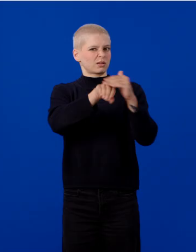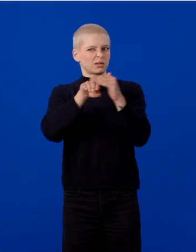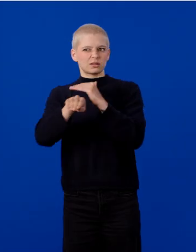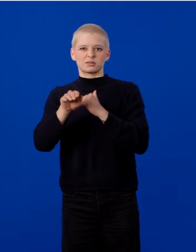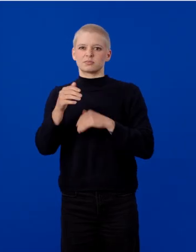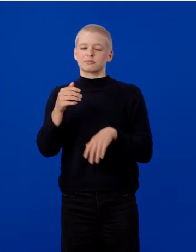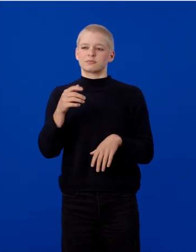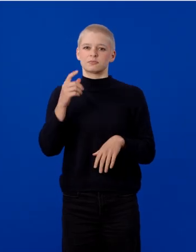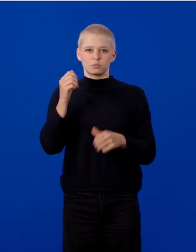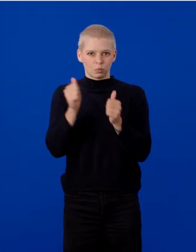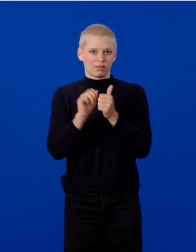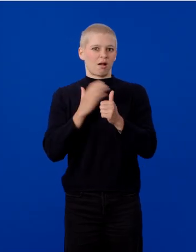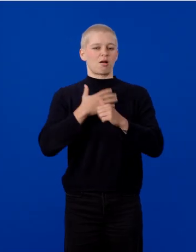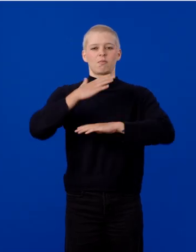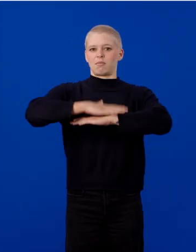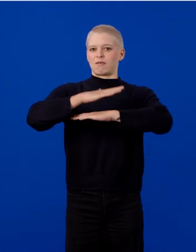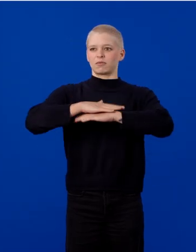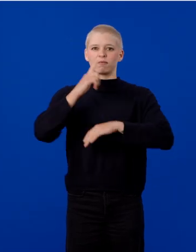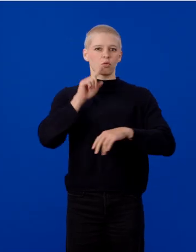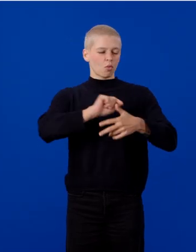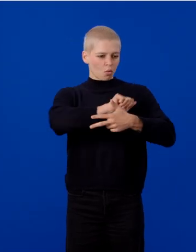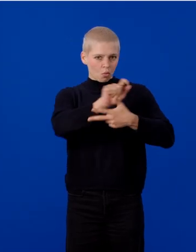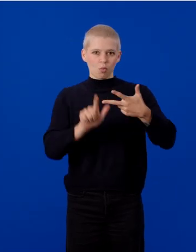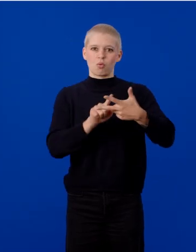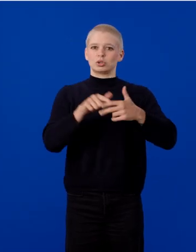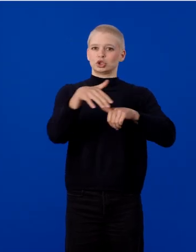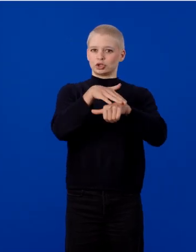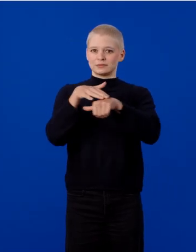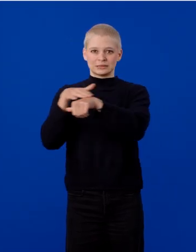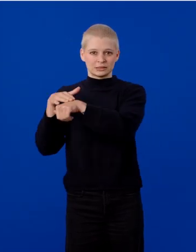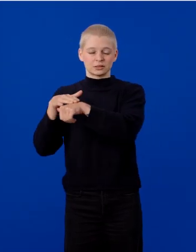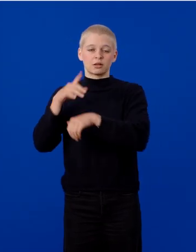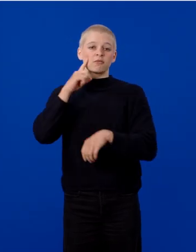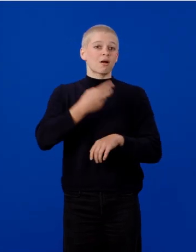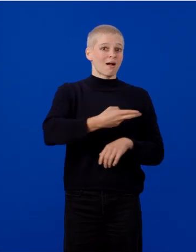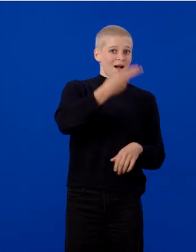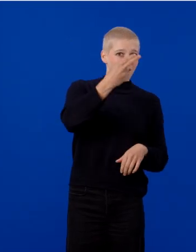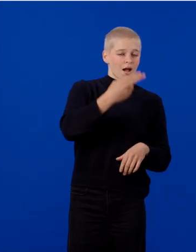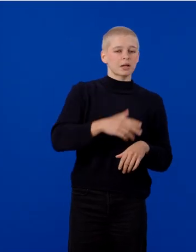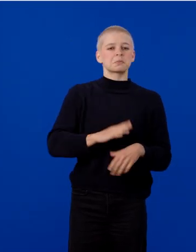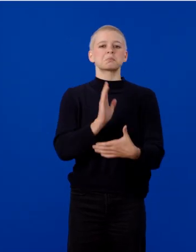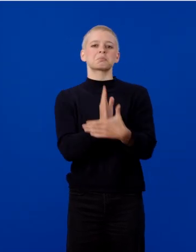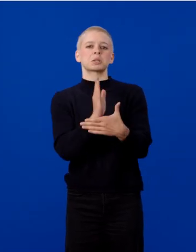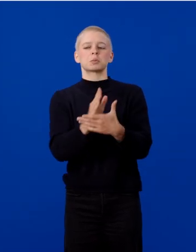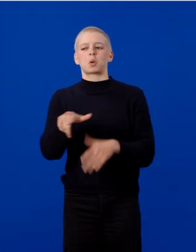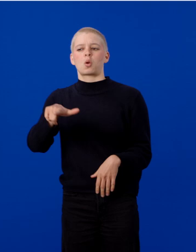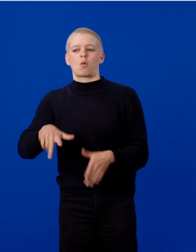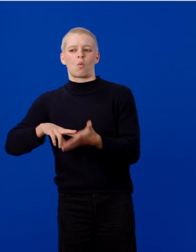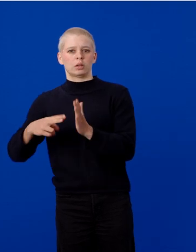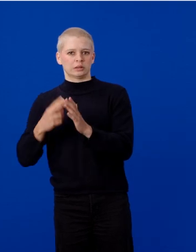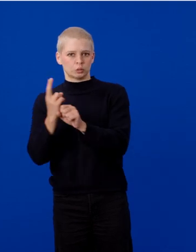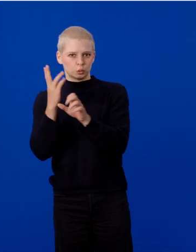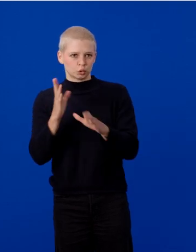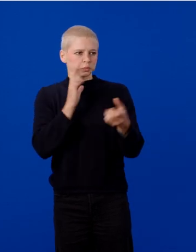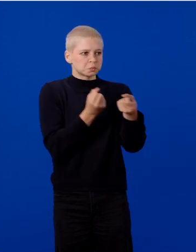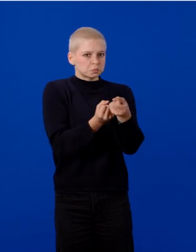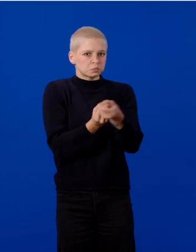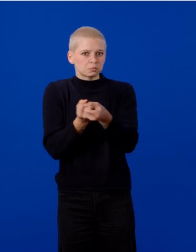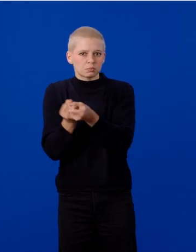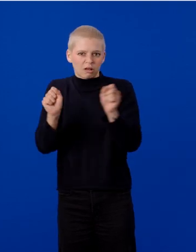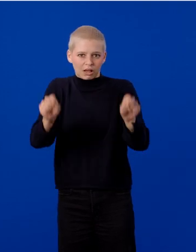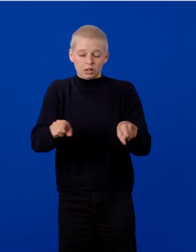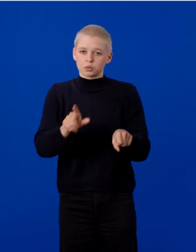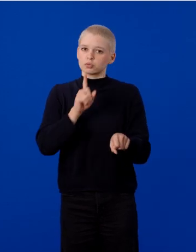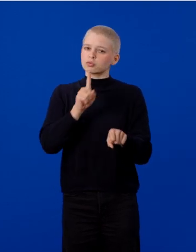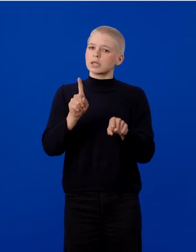3 surfaces and supports high, medium, and low intent users. So it's very dynamic and must